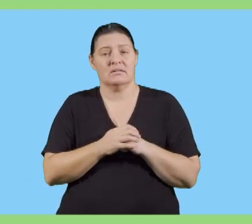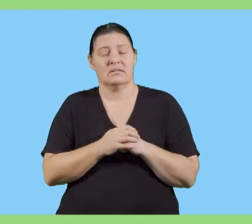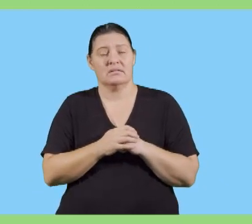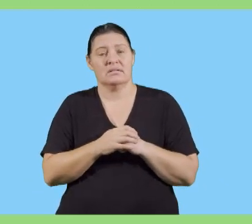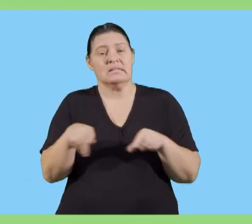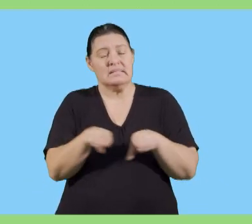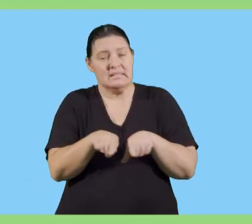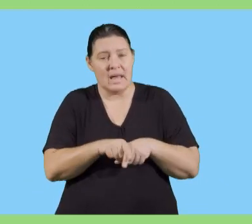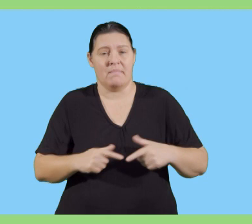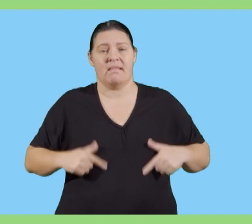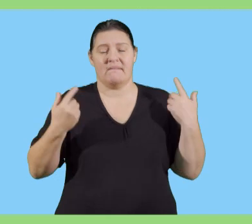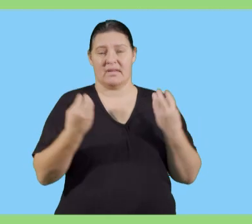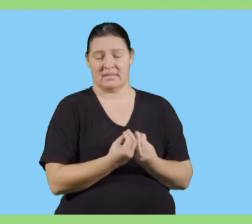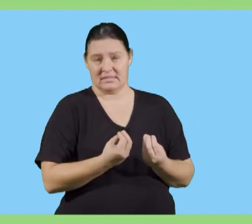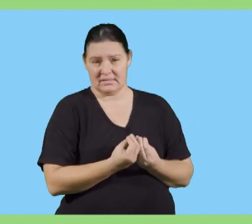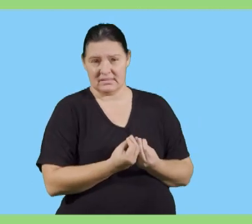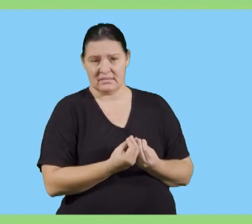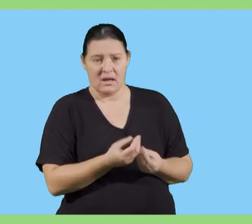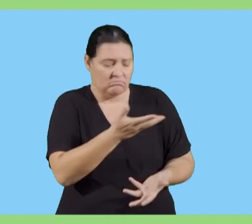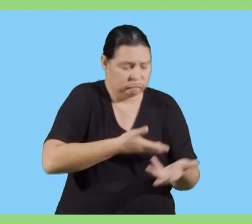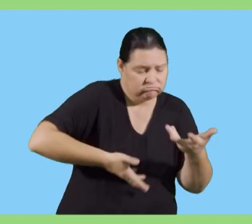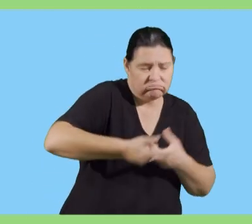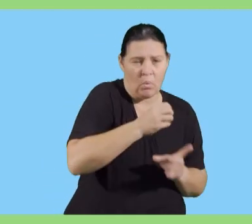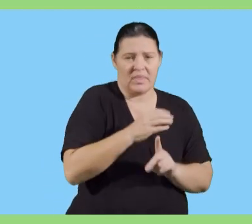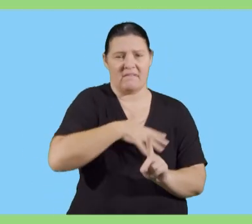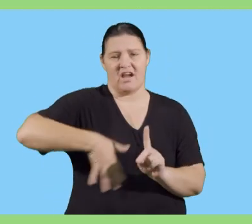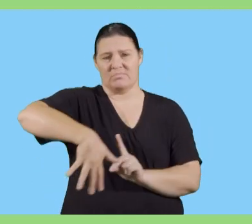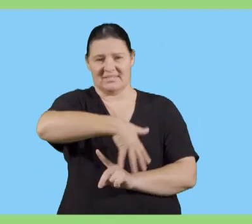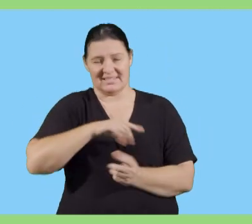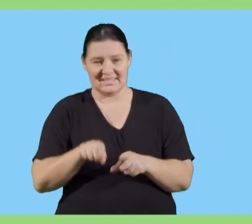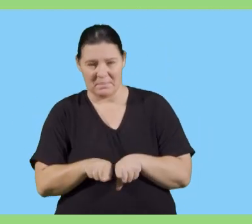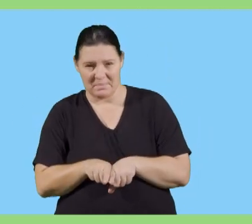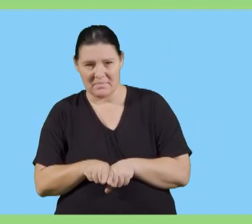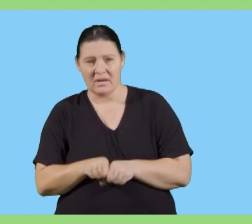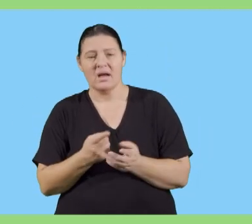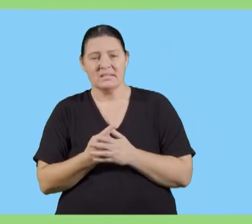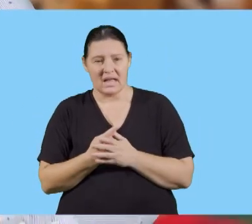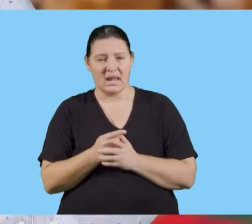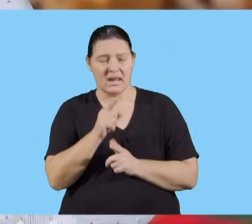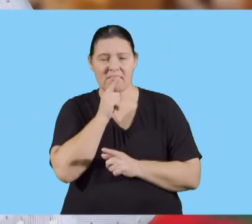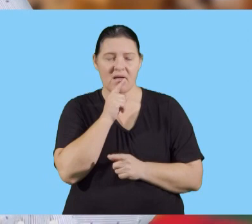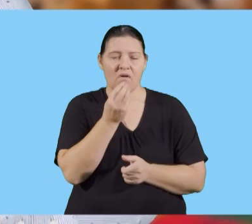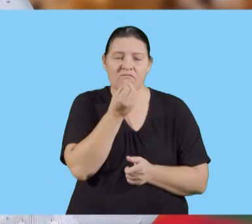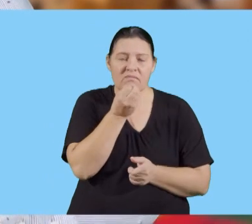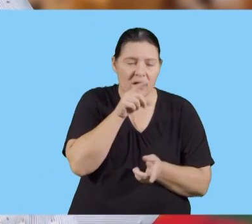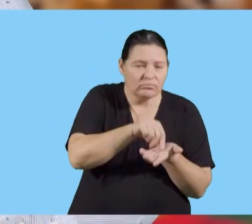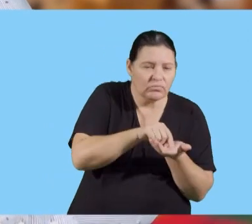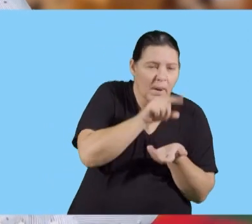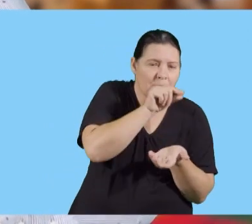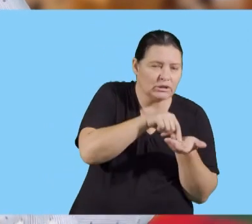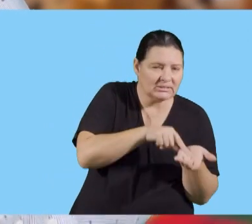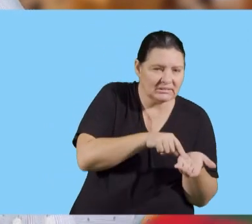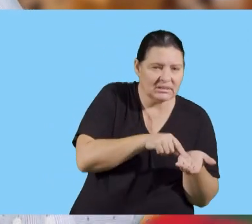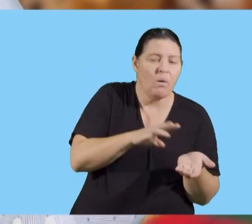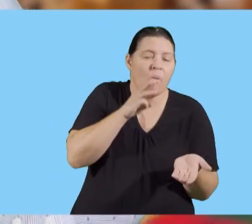is drinking the water which forms part of the non-living part of the environment. So it is not only interacting with other living organisms,